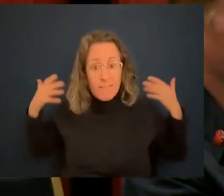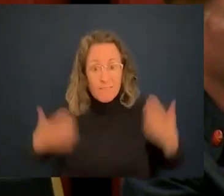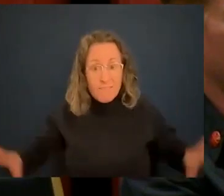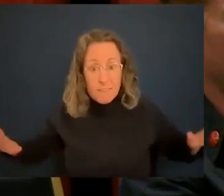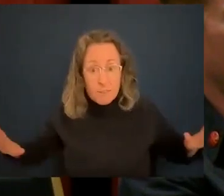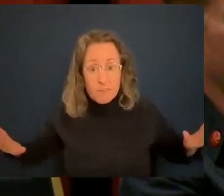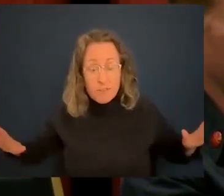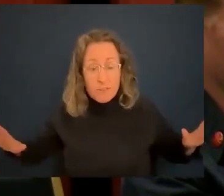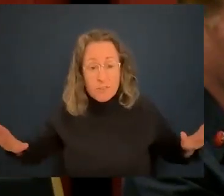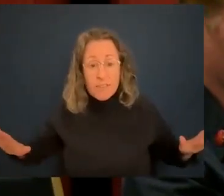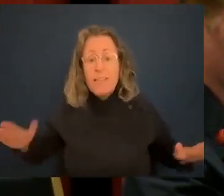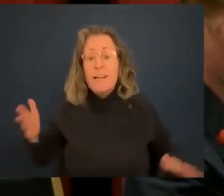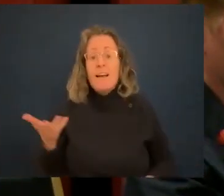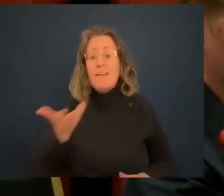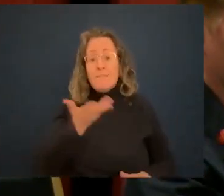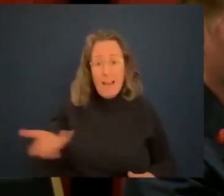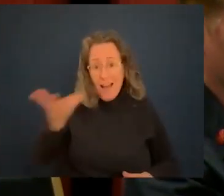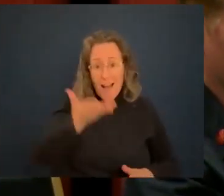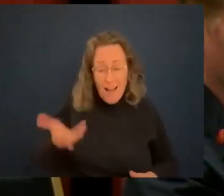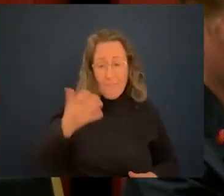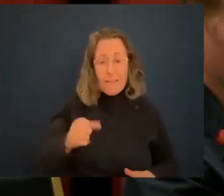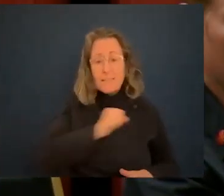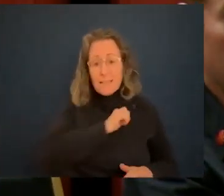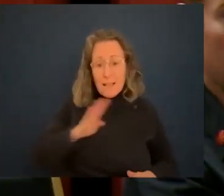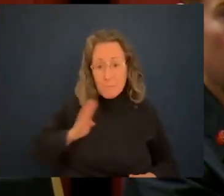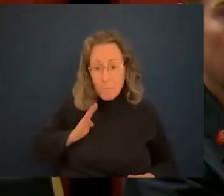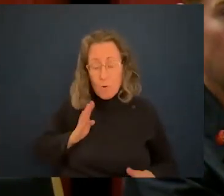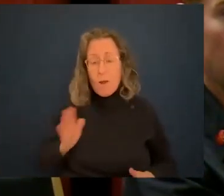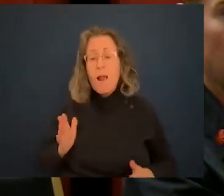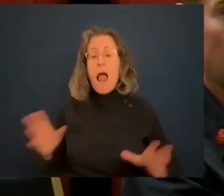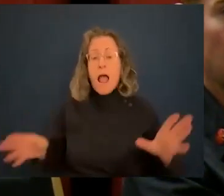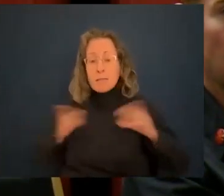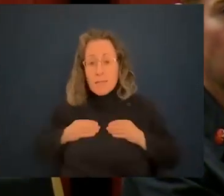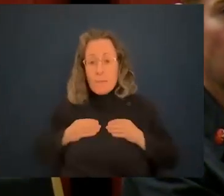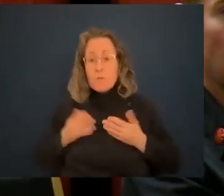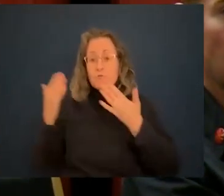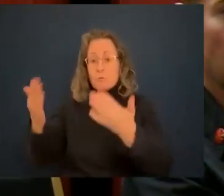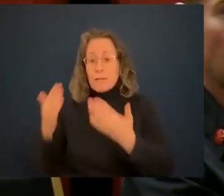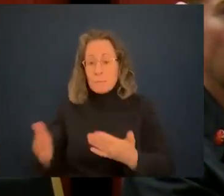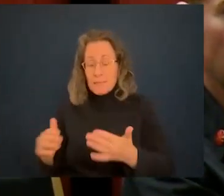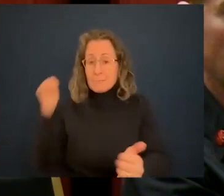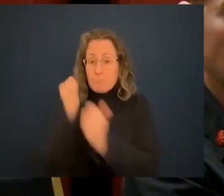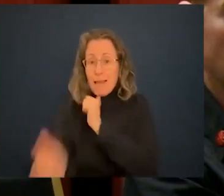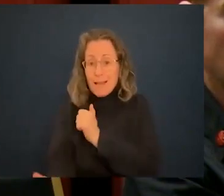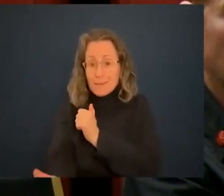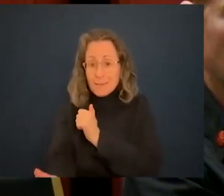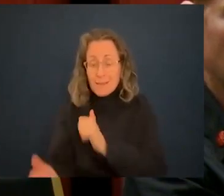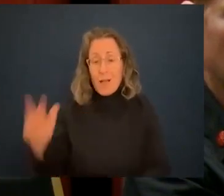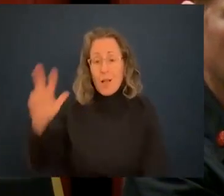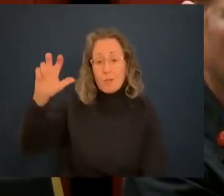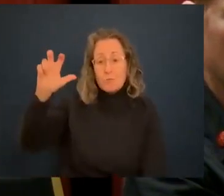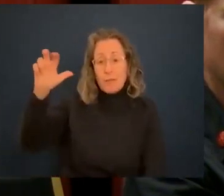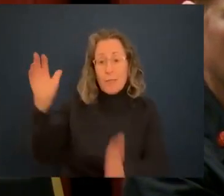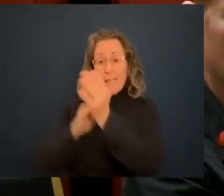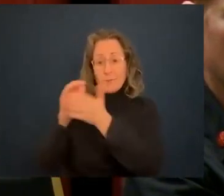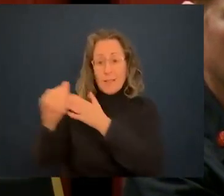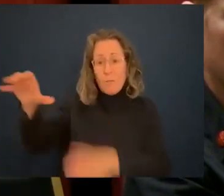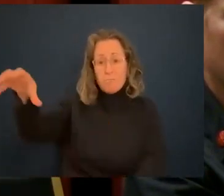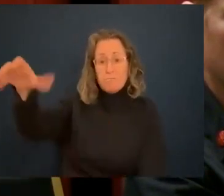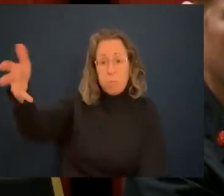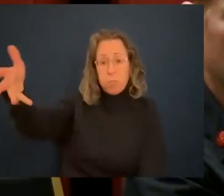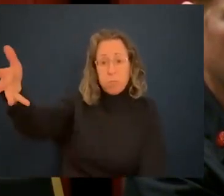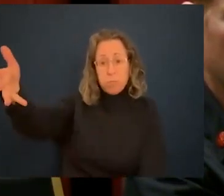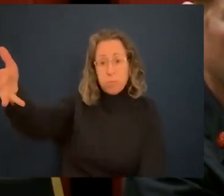by five members 5-0 in past correct now we've had three hundred thousand dollars sitting in an account